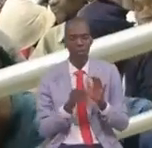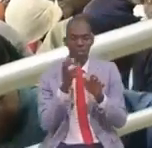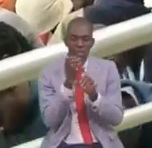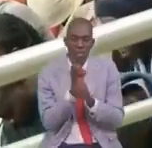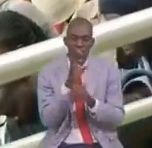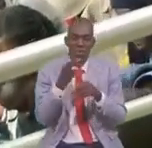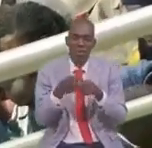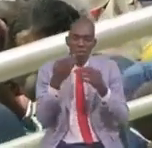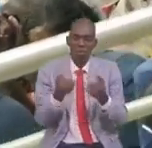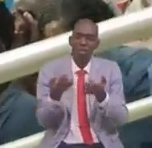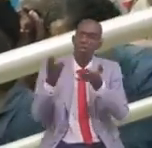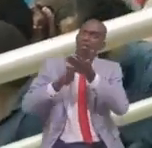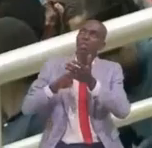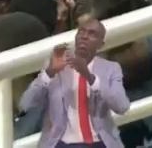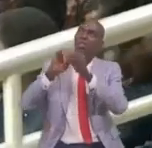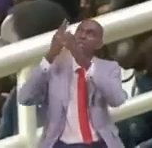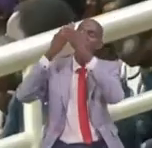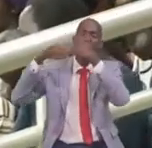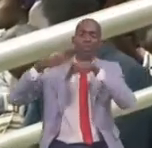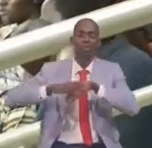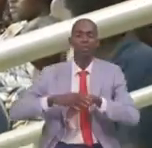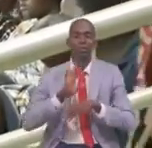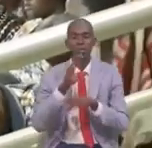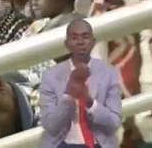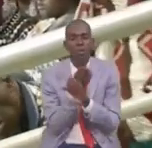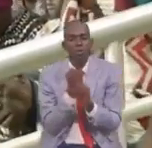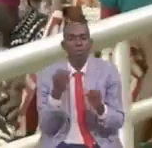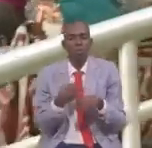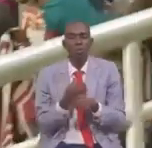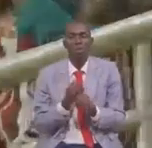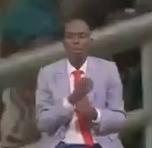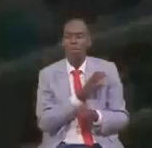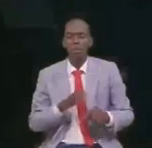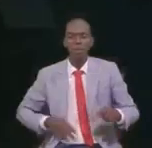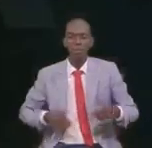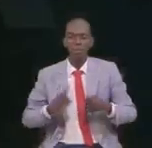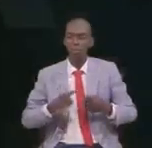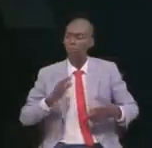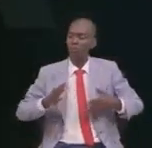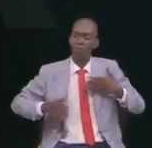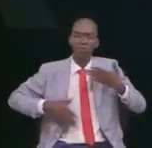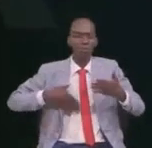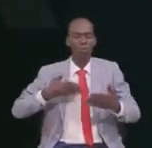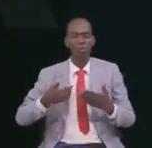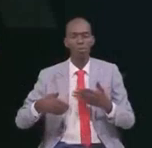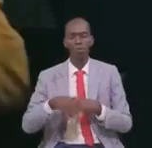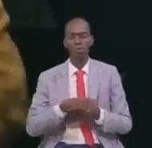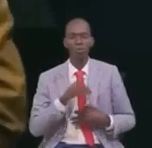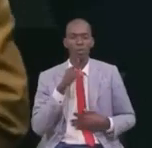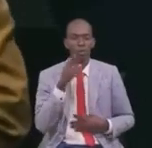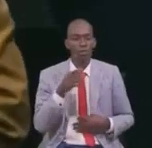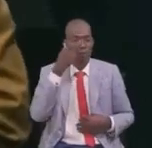what makes Christ to rejoice over you, that his death at Calvary, on the cross of